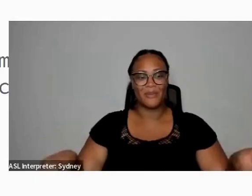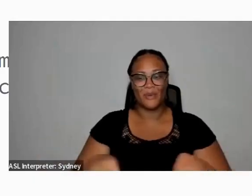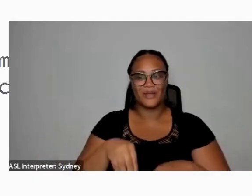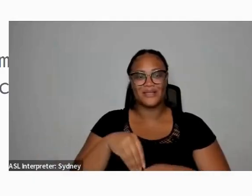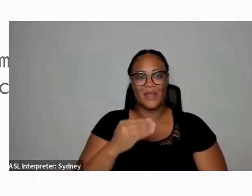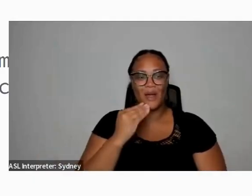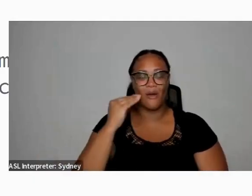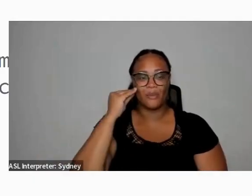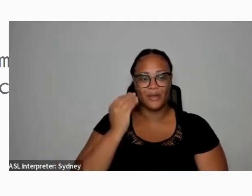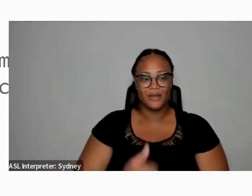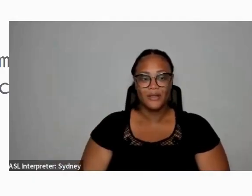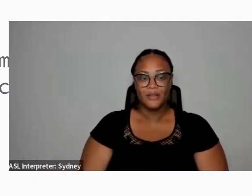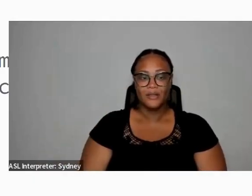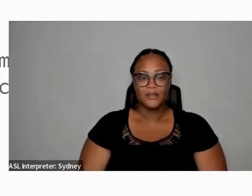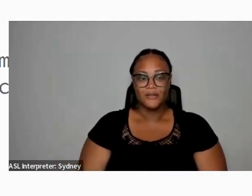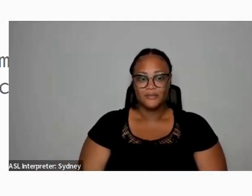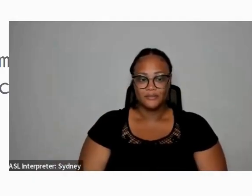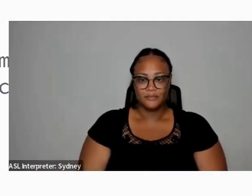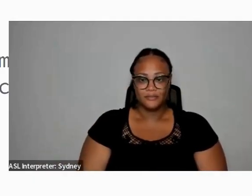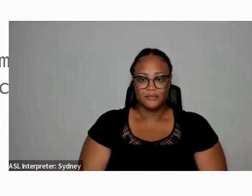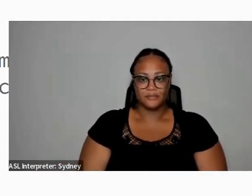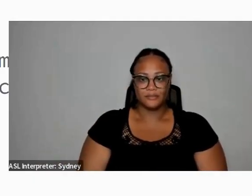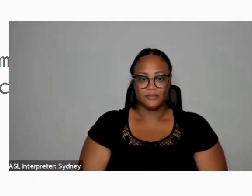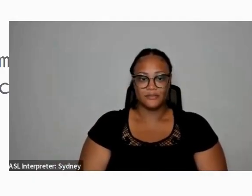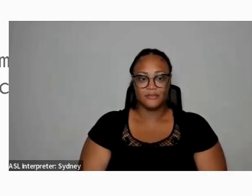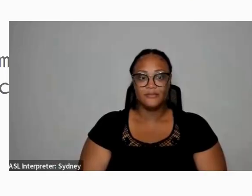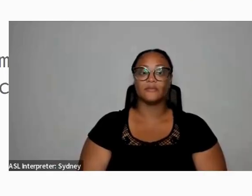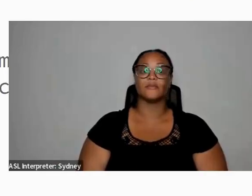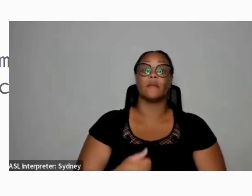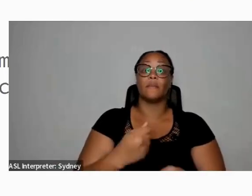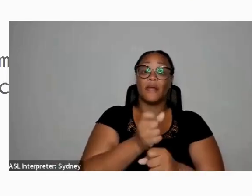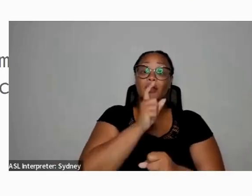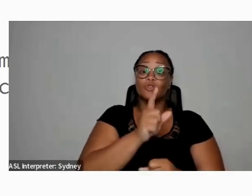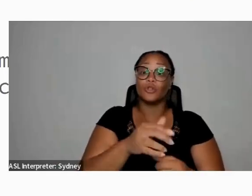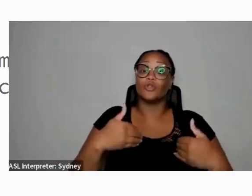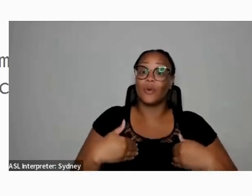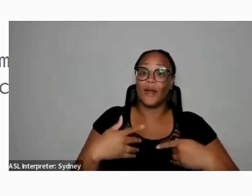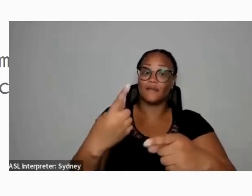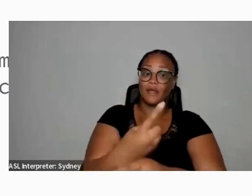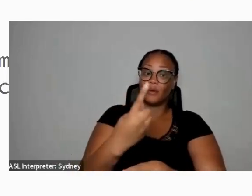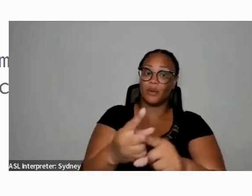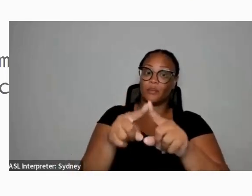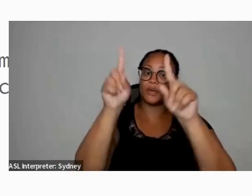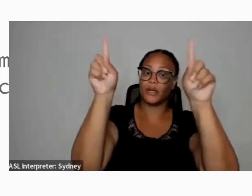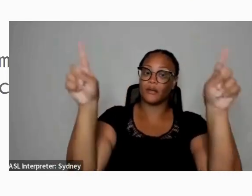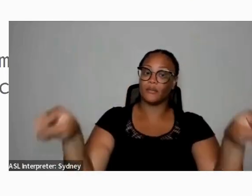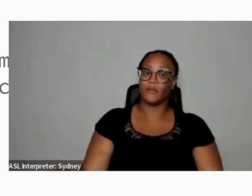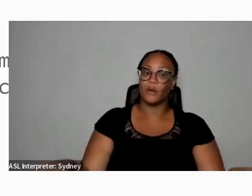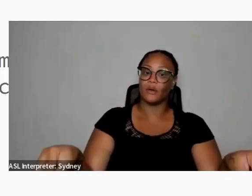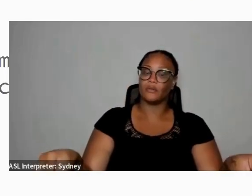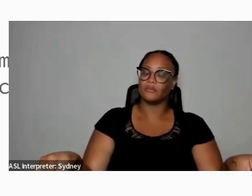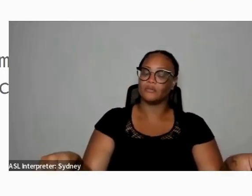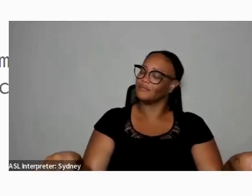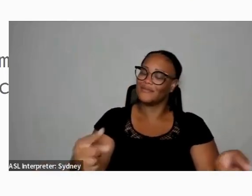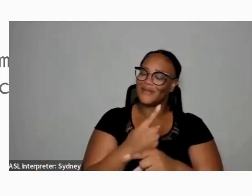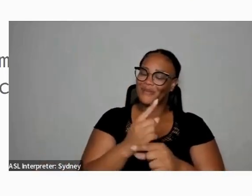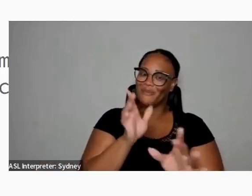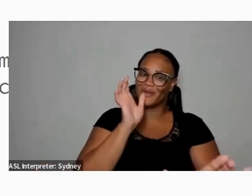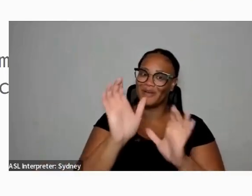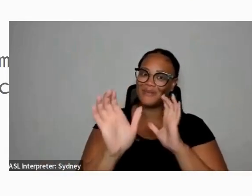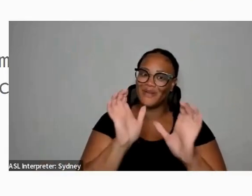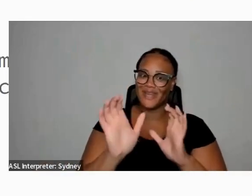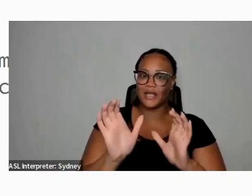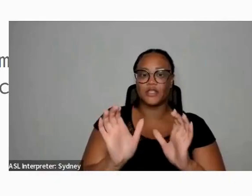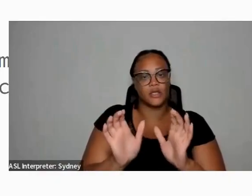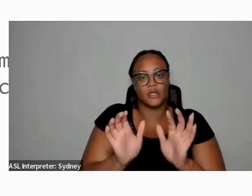Communication at home is such an important part of being prepared for vacation. Your child at school is used to professionals who are